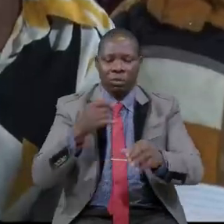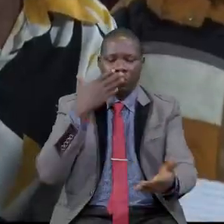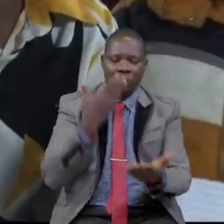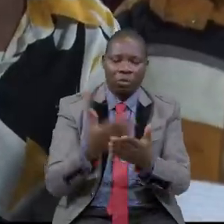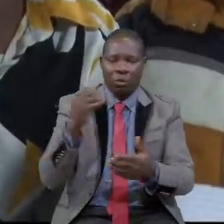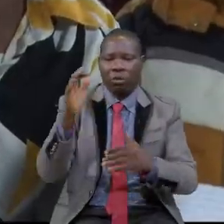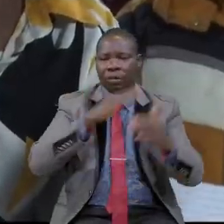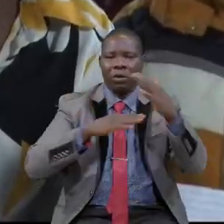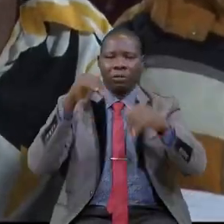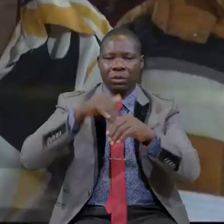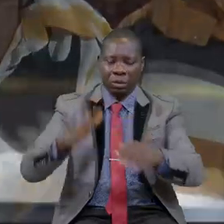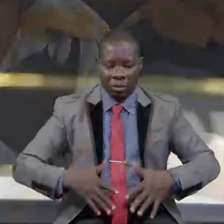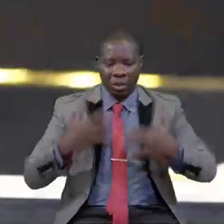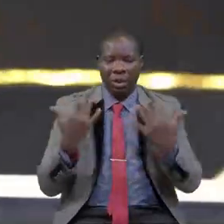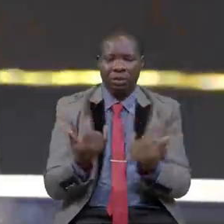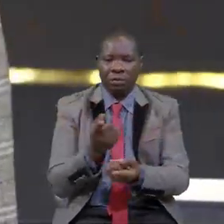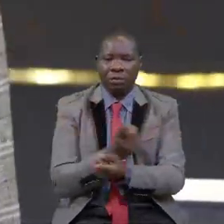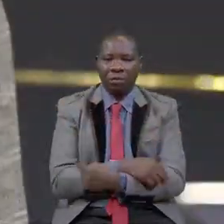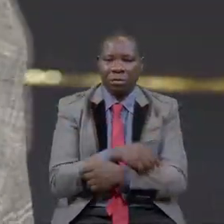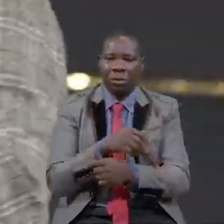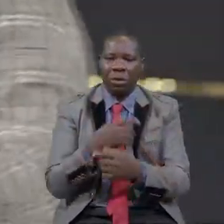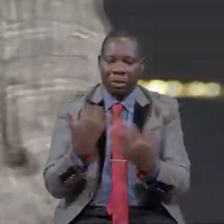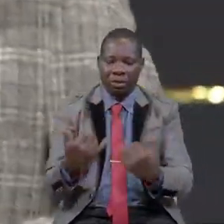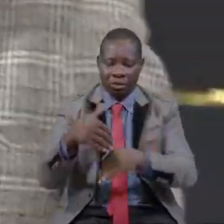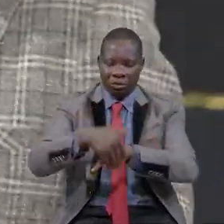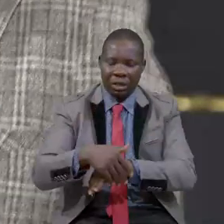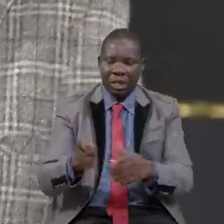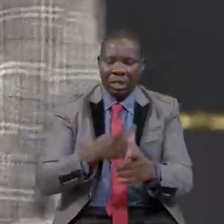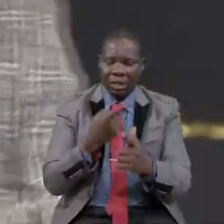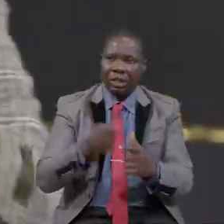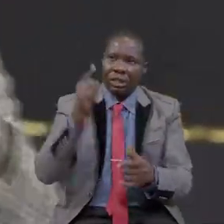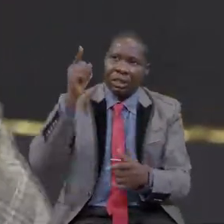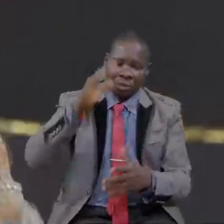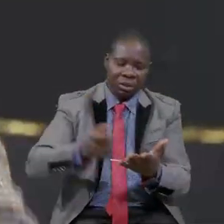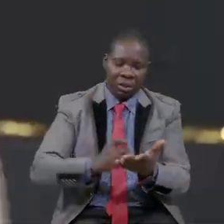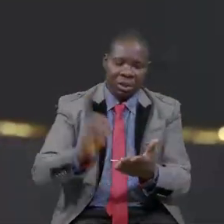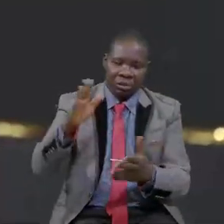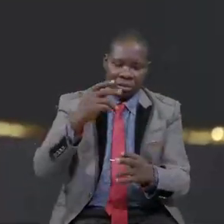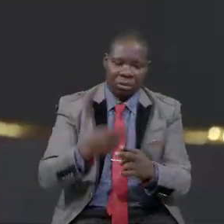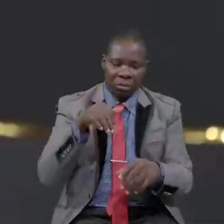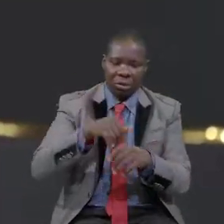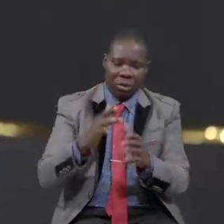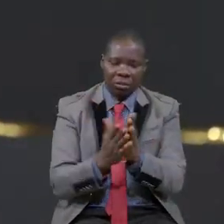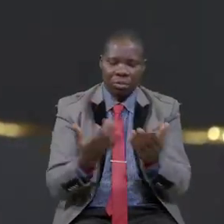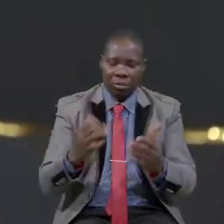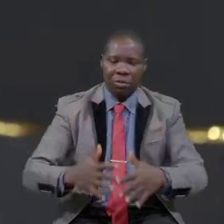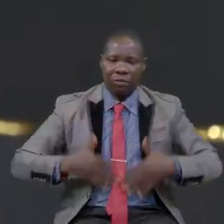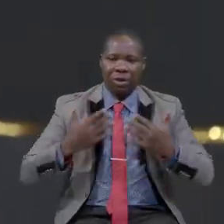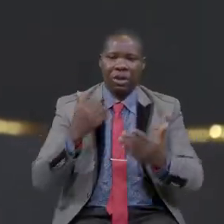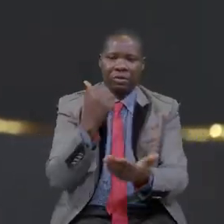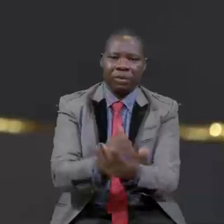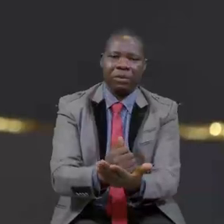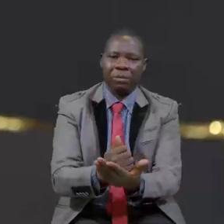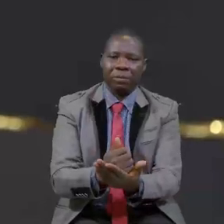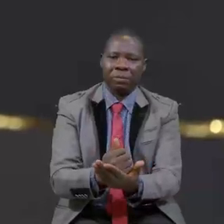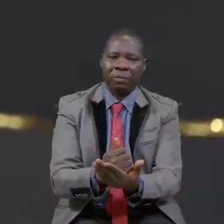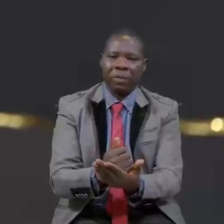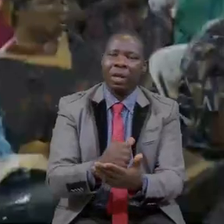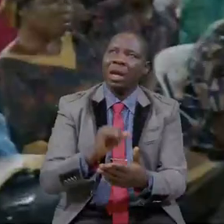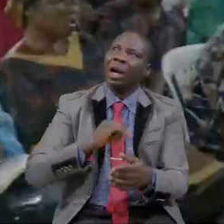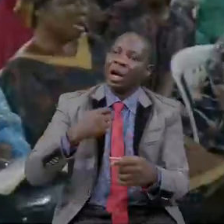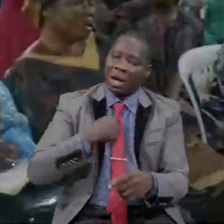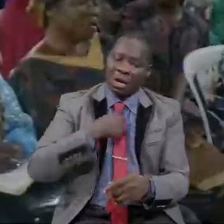then will write your name in The Book of Life I will be there